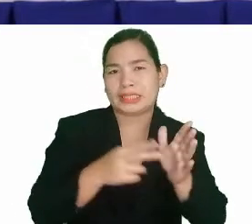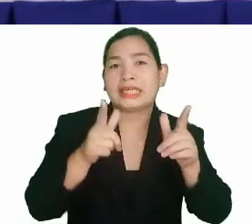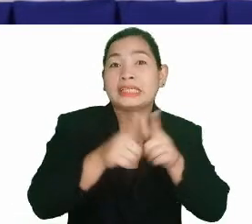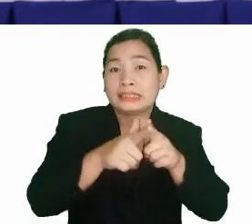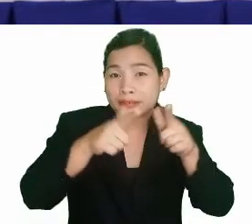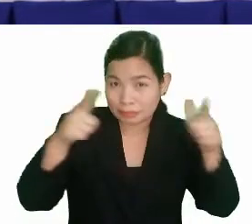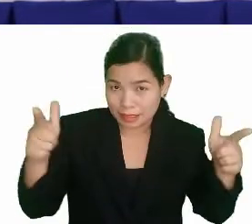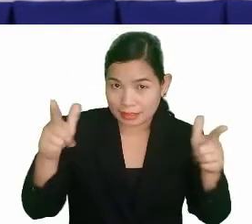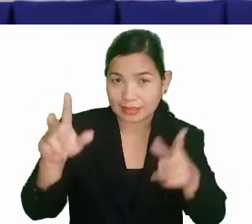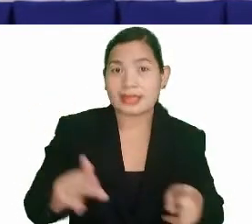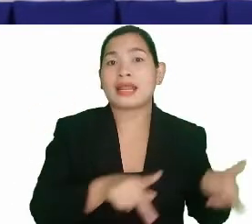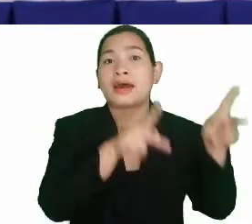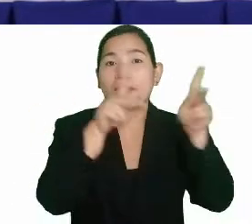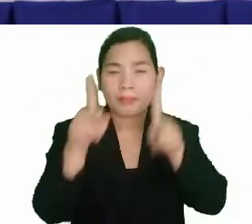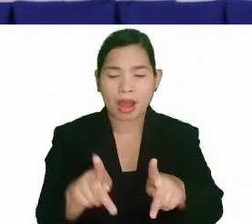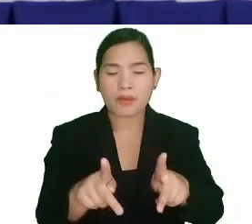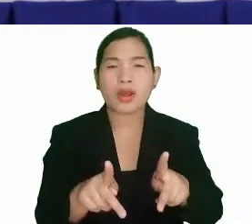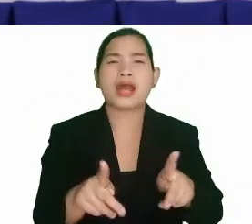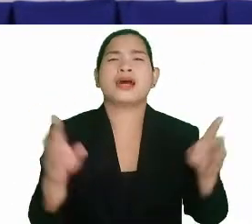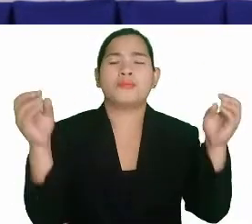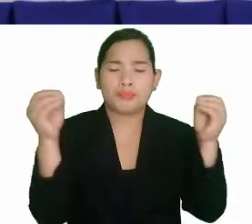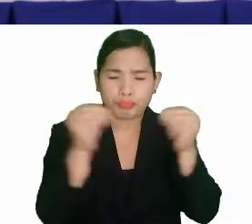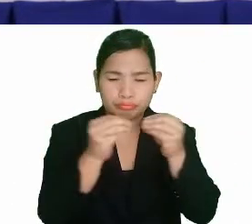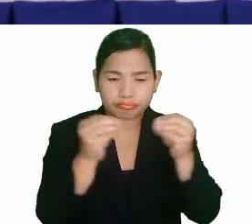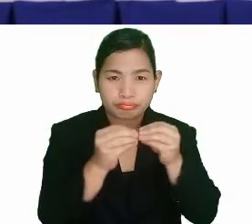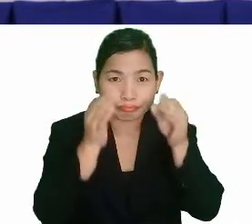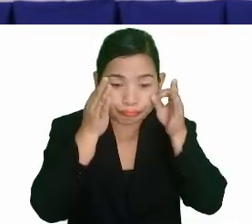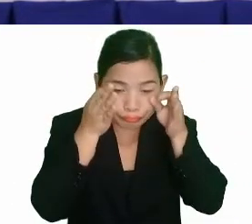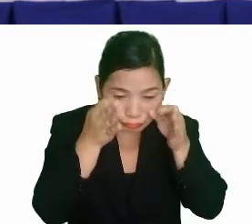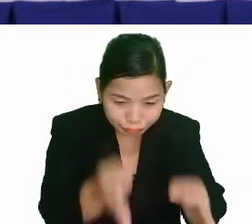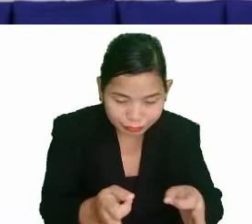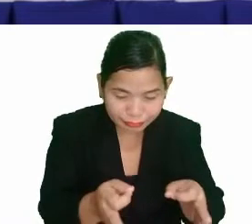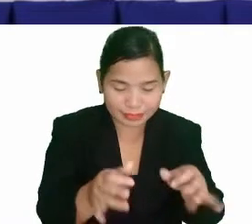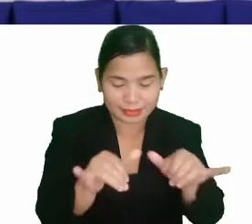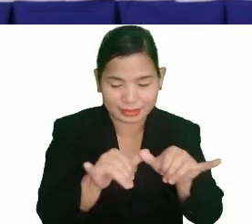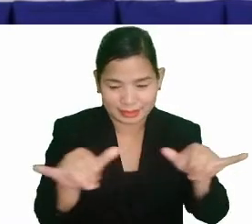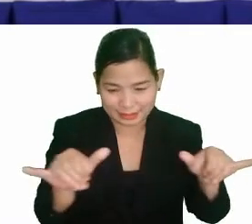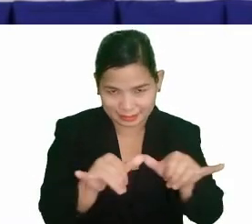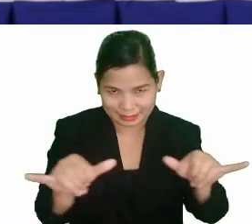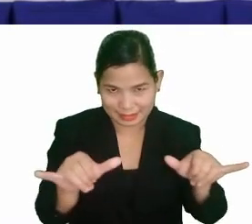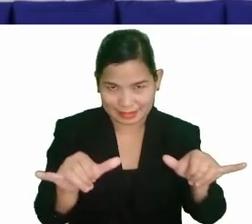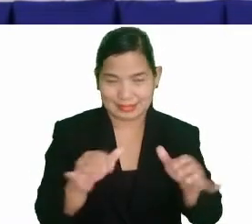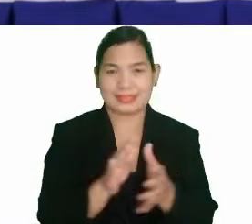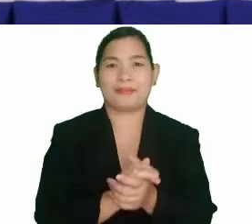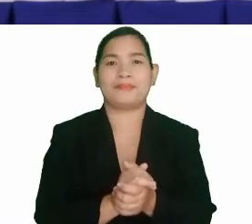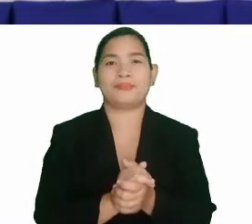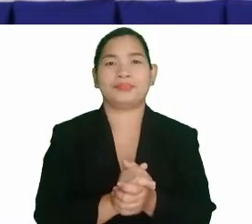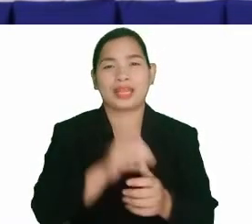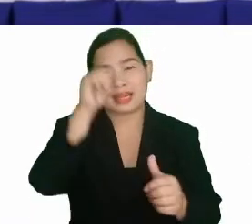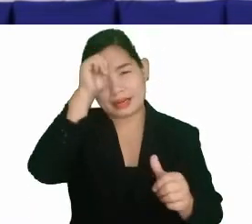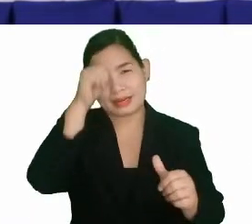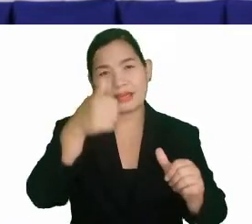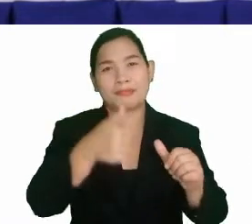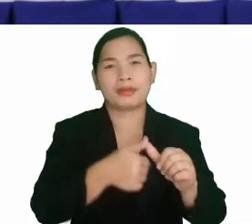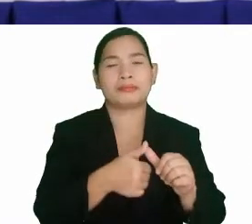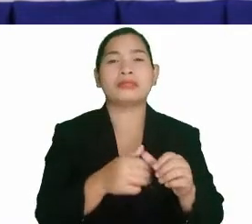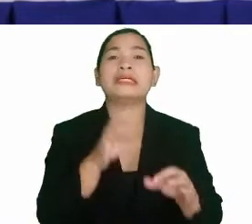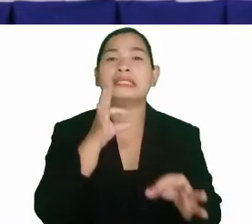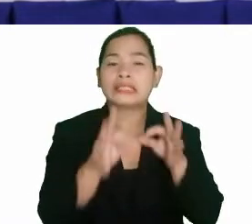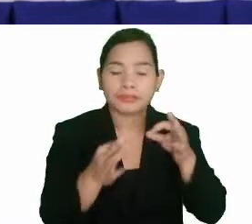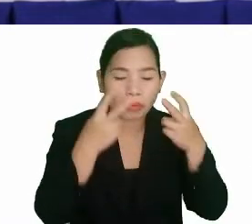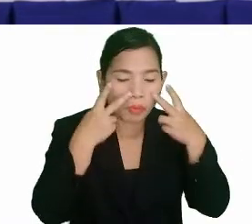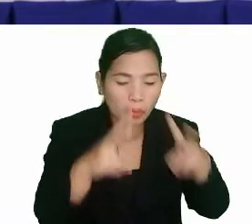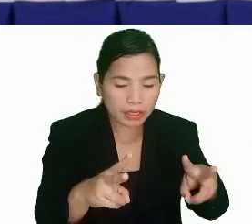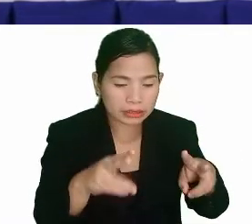magnification power, the more focused or magnified image is produced. Take note that when viewing a specimen under